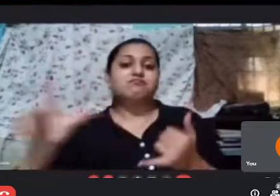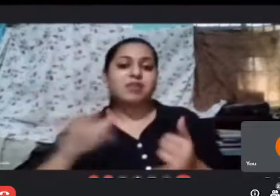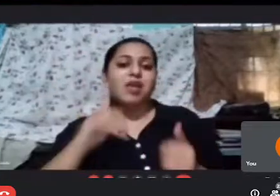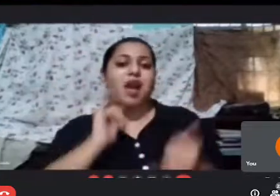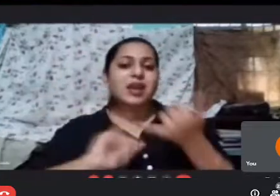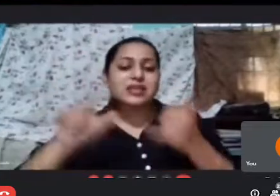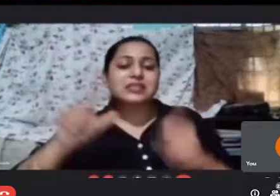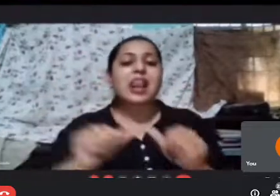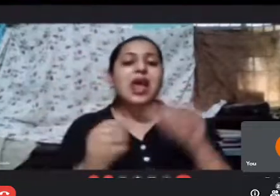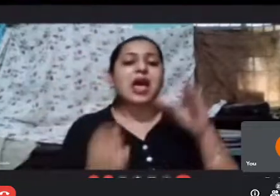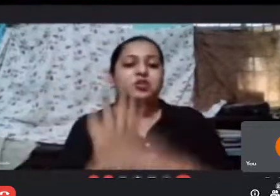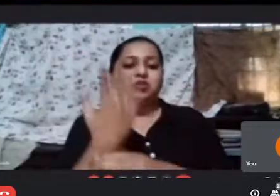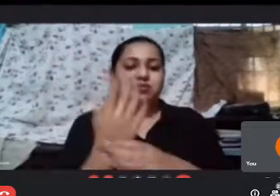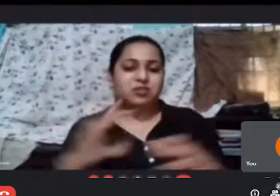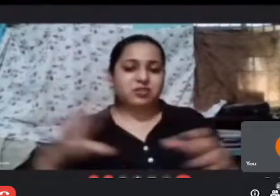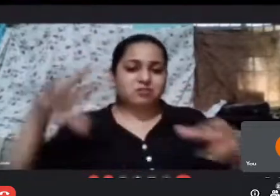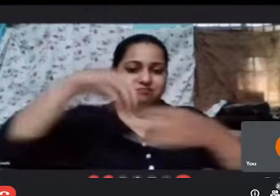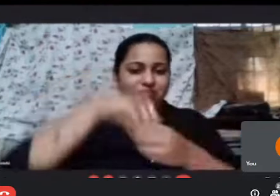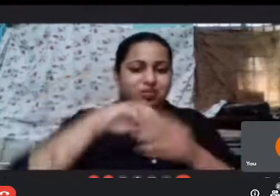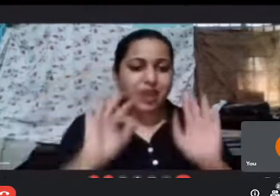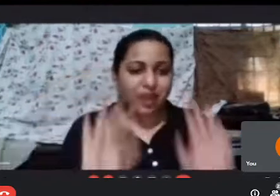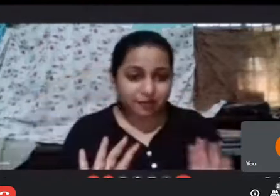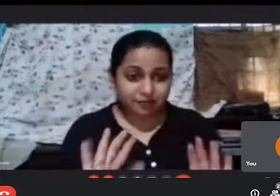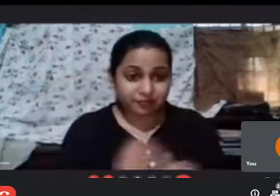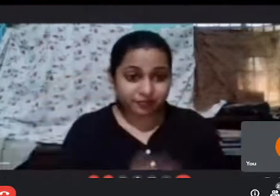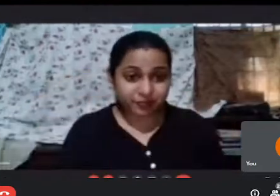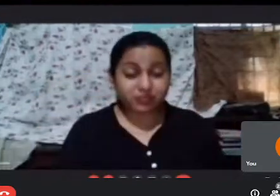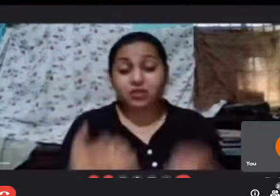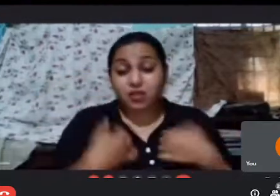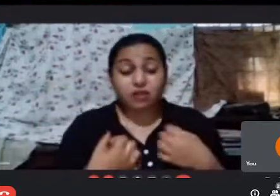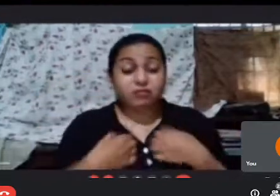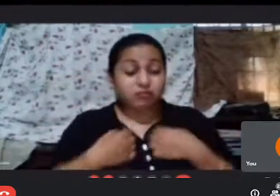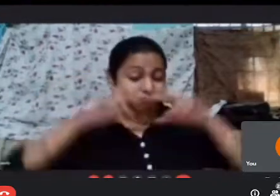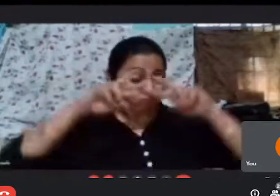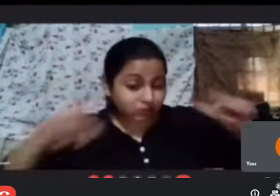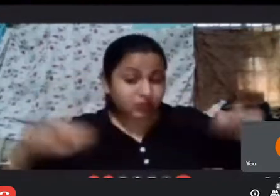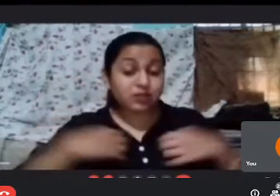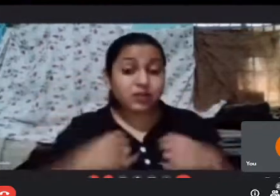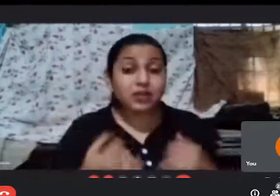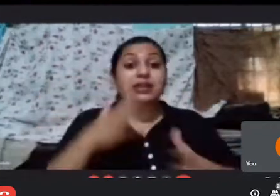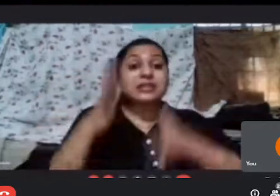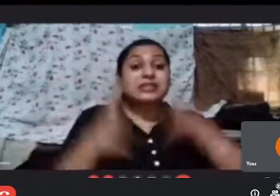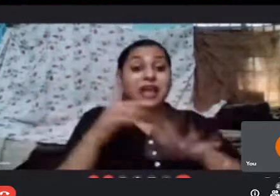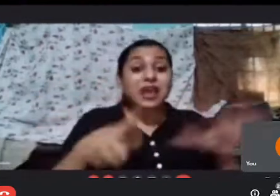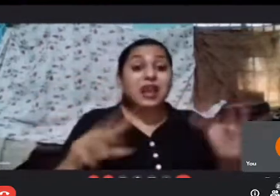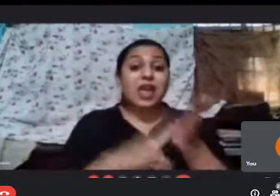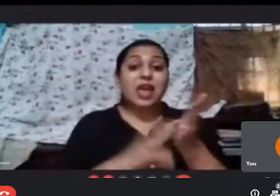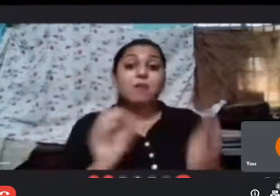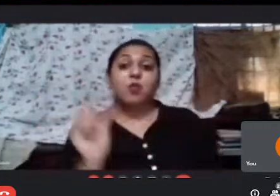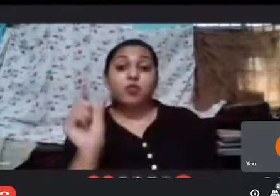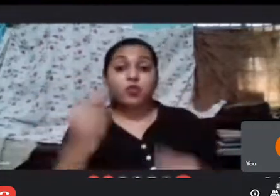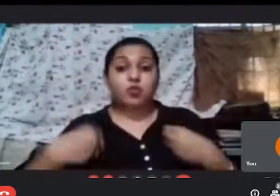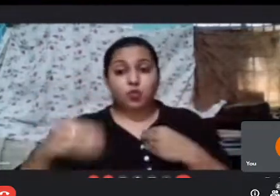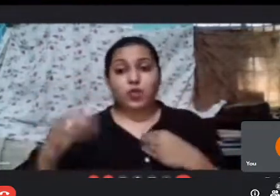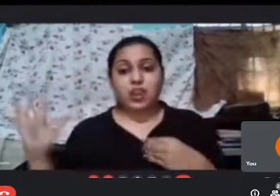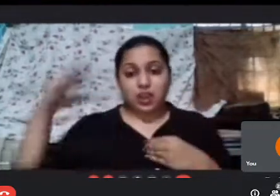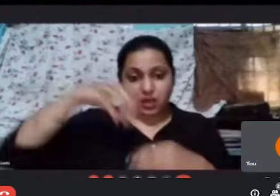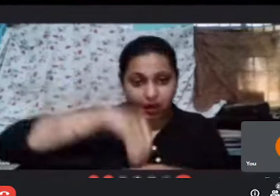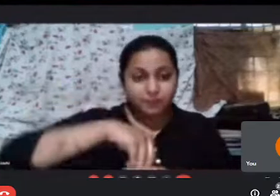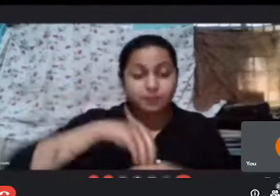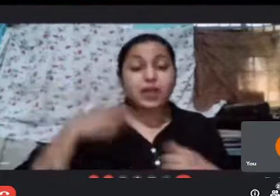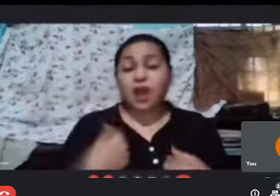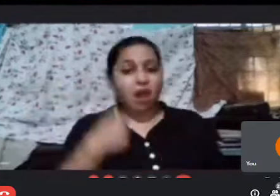also explore the possibilities of signing MOUs with them. I was lucky enough to